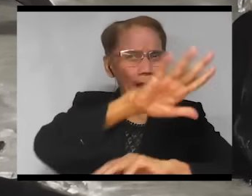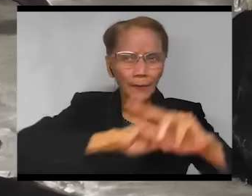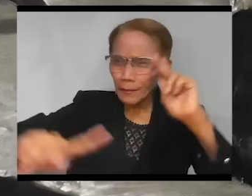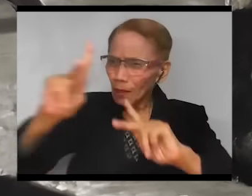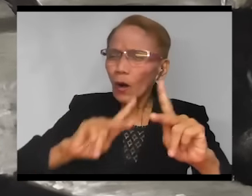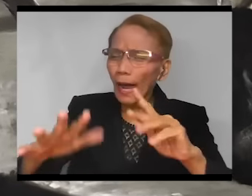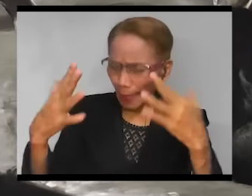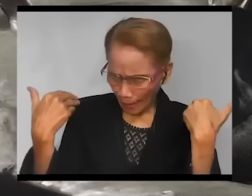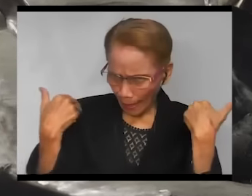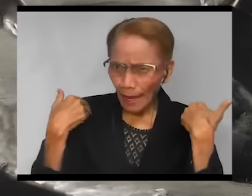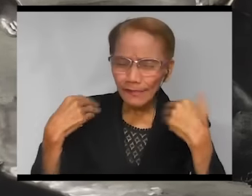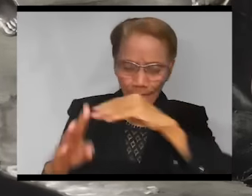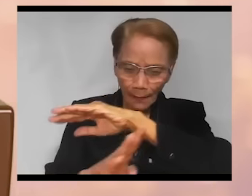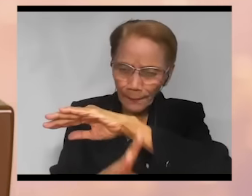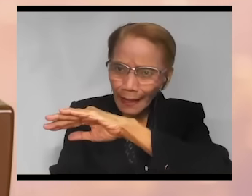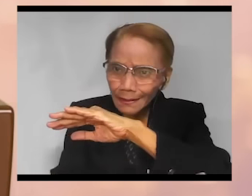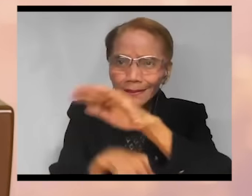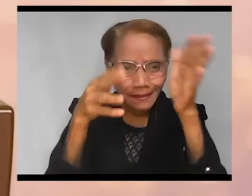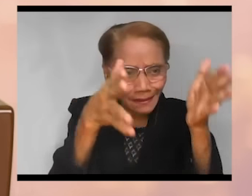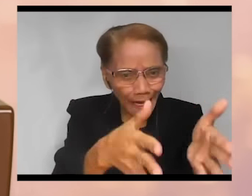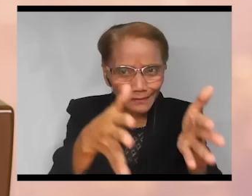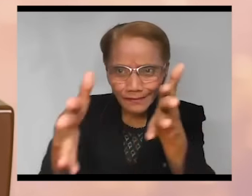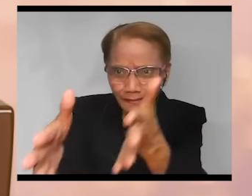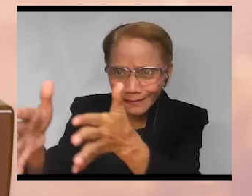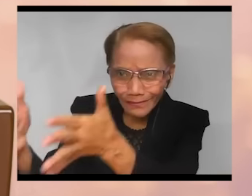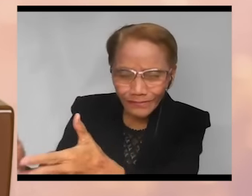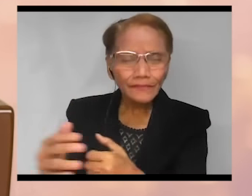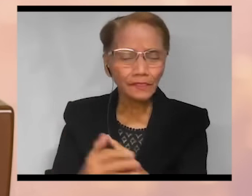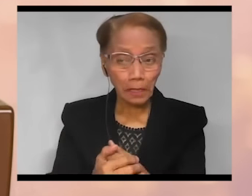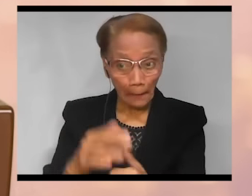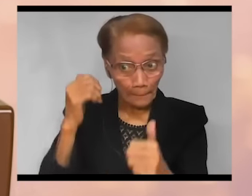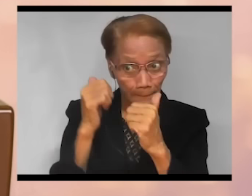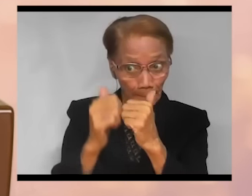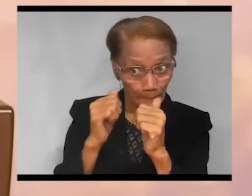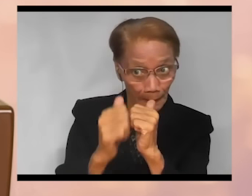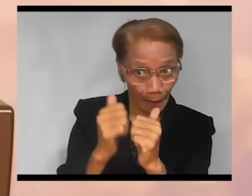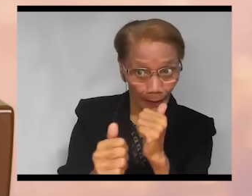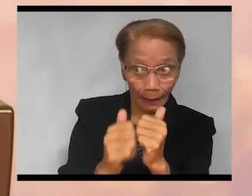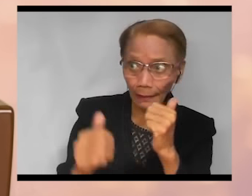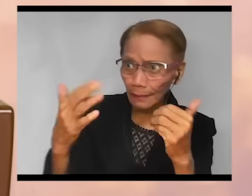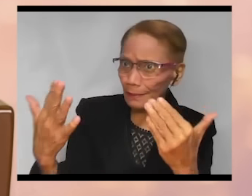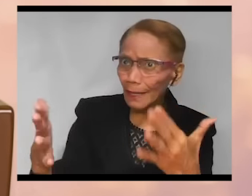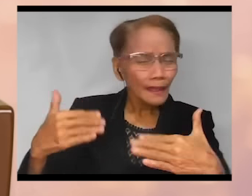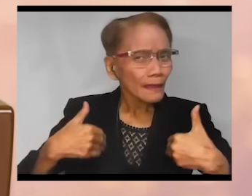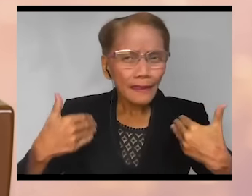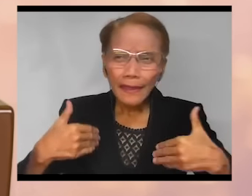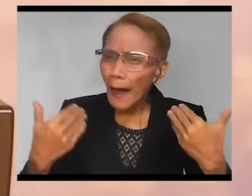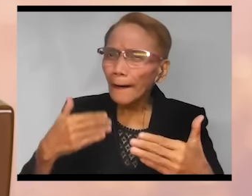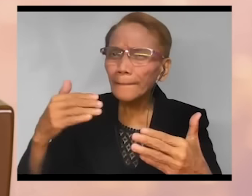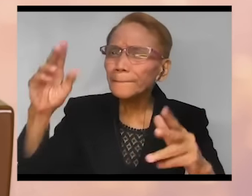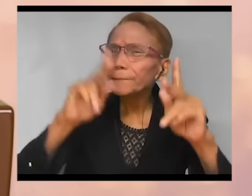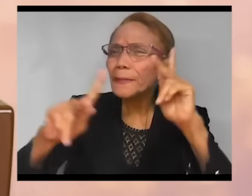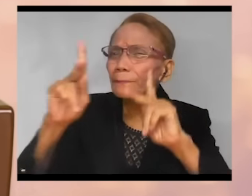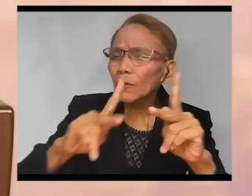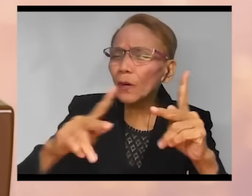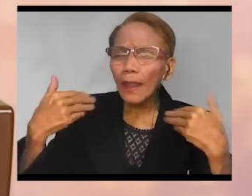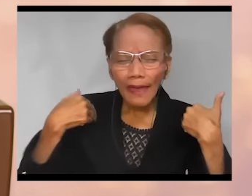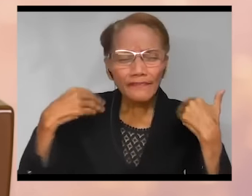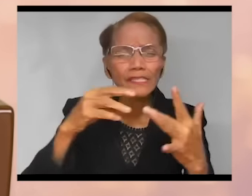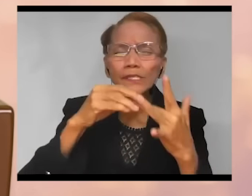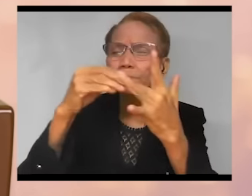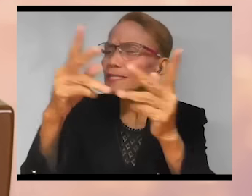of leftover bread. This means that young people have a special place in God's mind